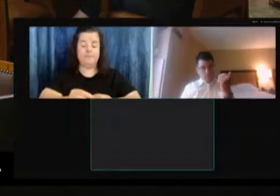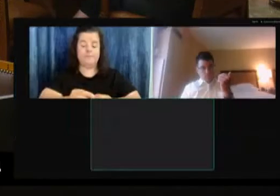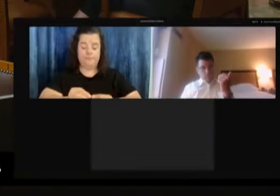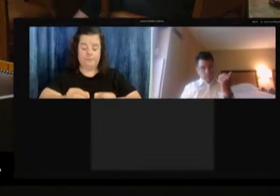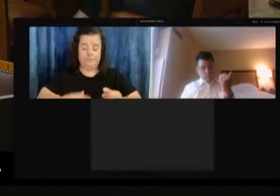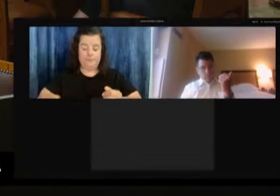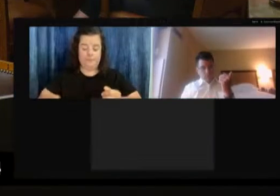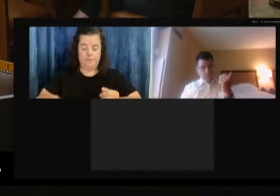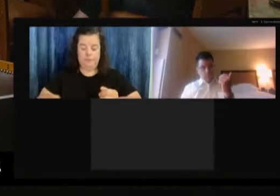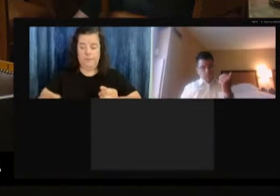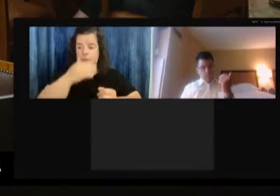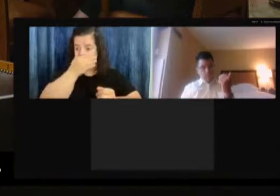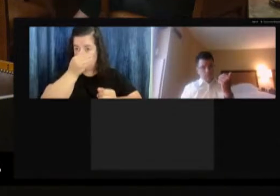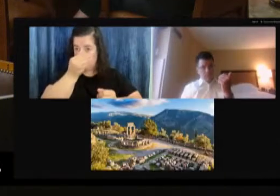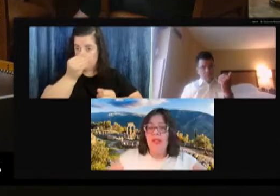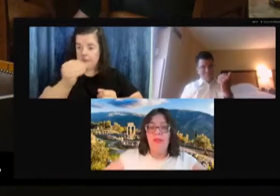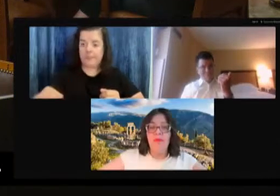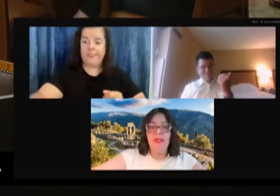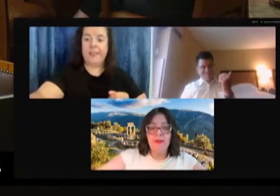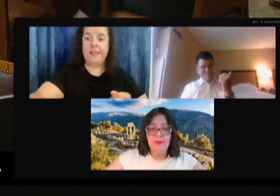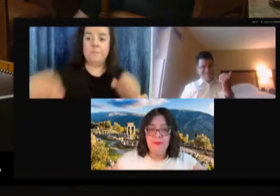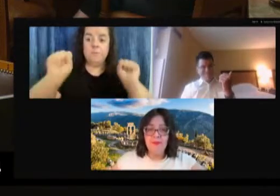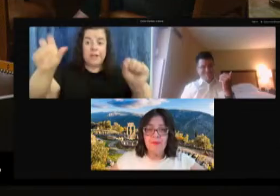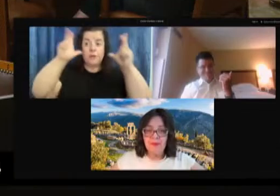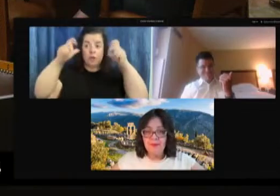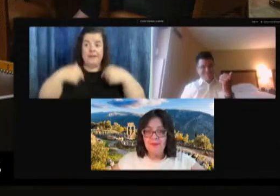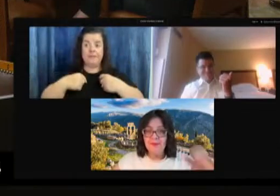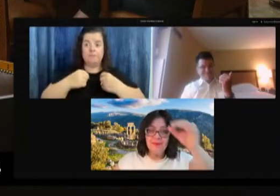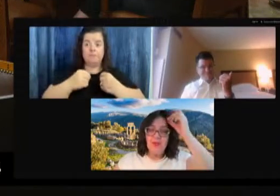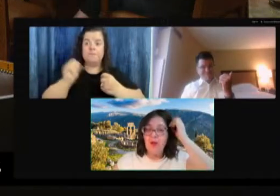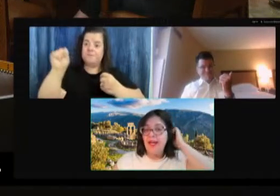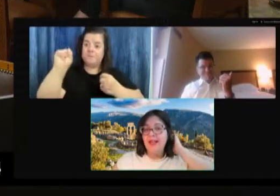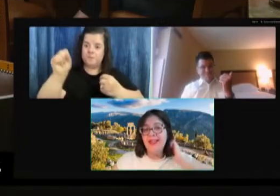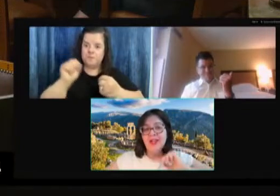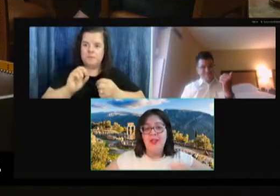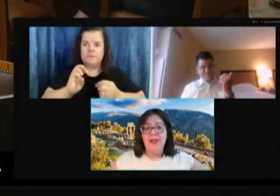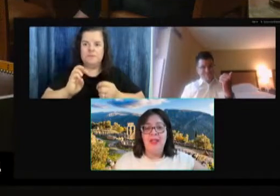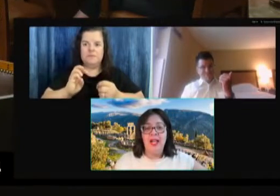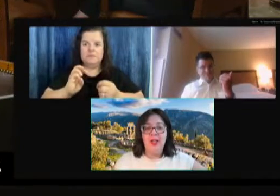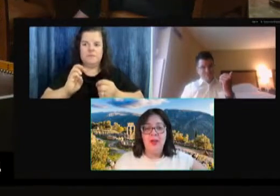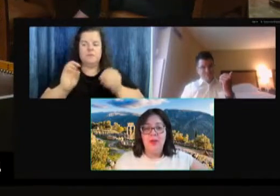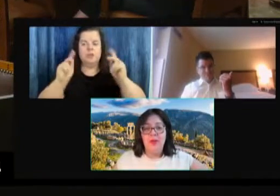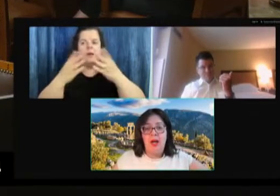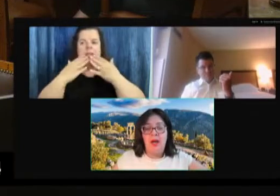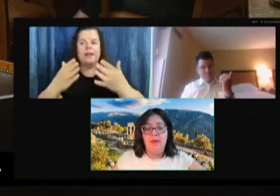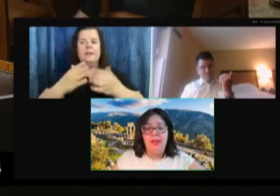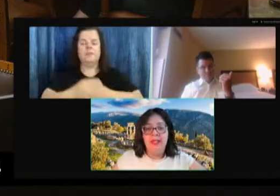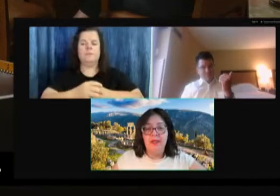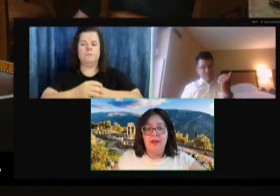We can hear you. Can everyone hear me? Yes, ma'am. Okay, thank you. And thank